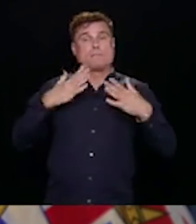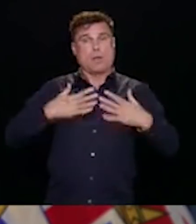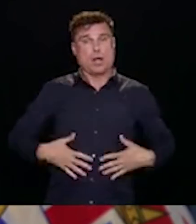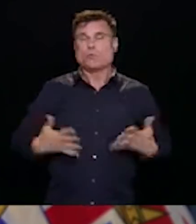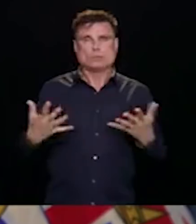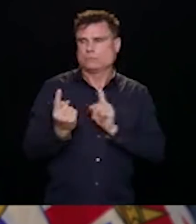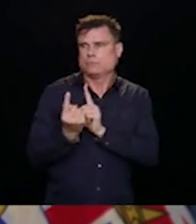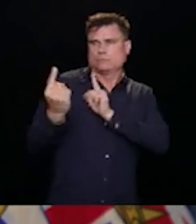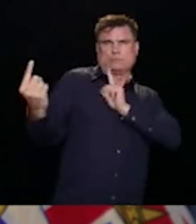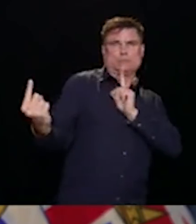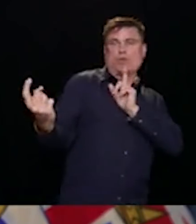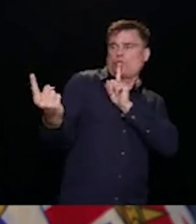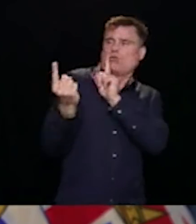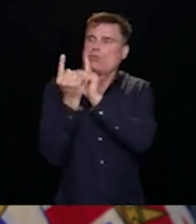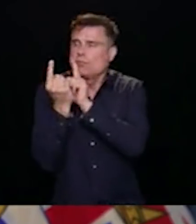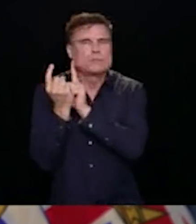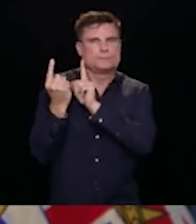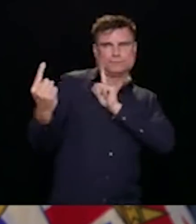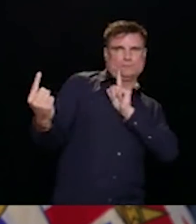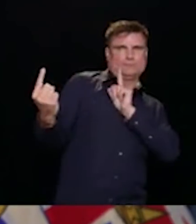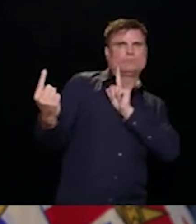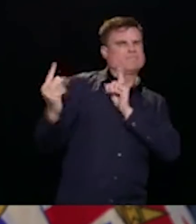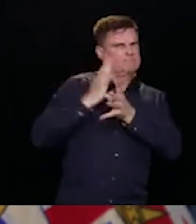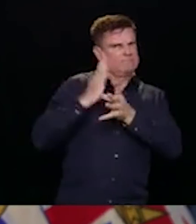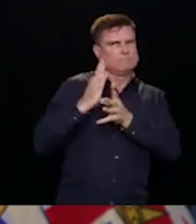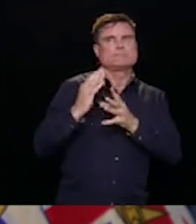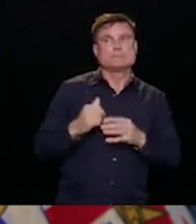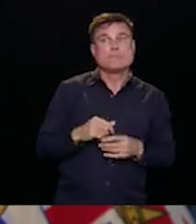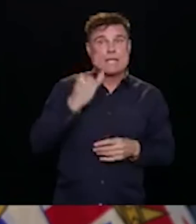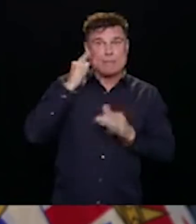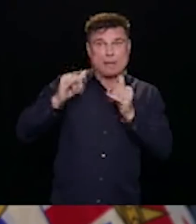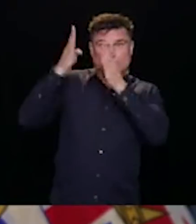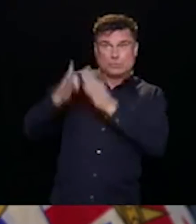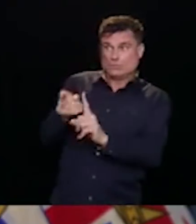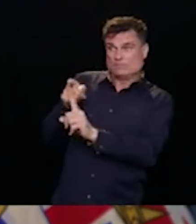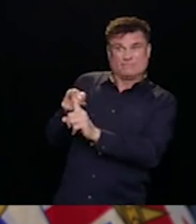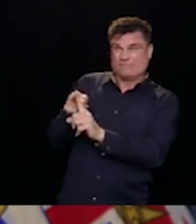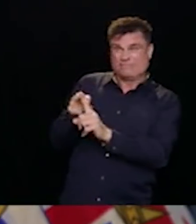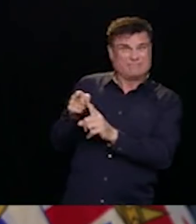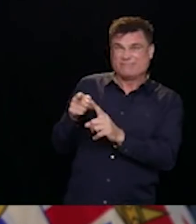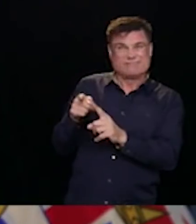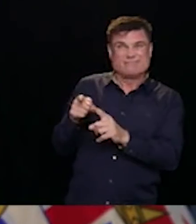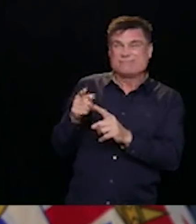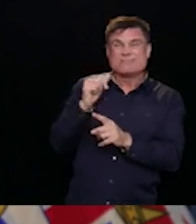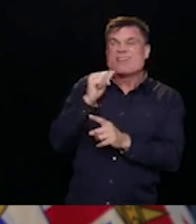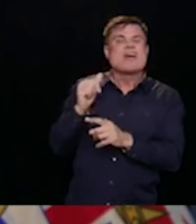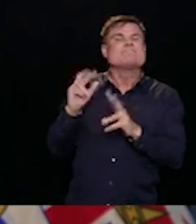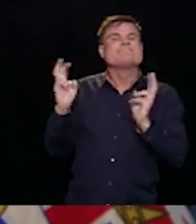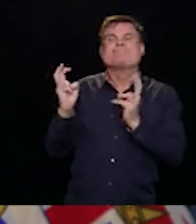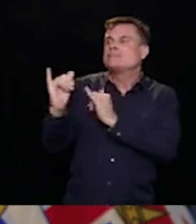safe physical distance, particularly from people who are outside our small circle, our bubble,